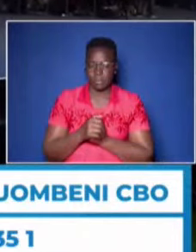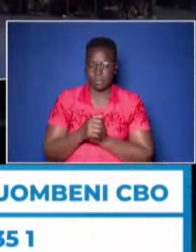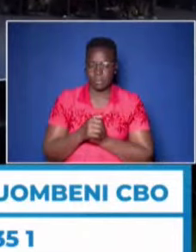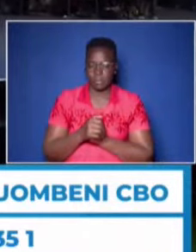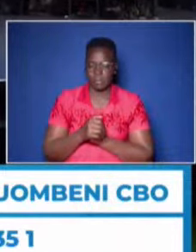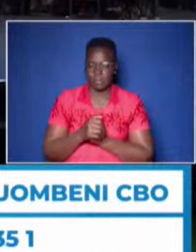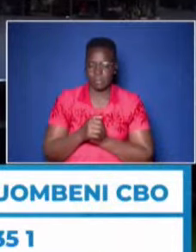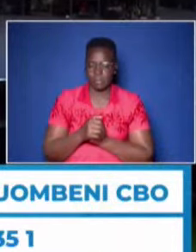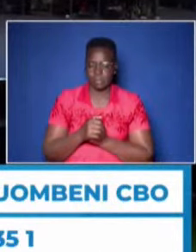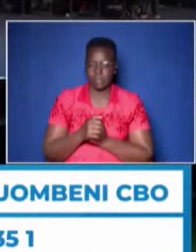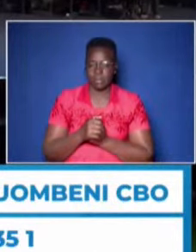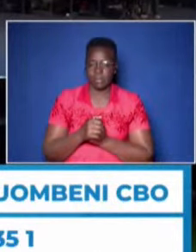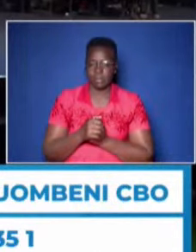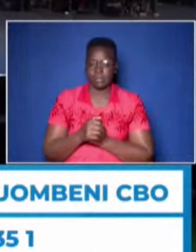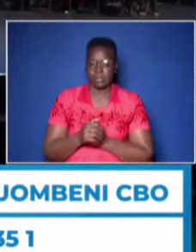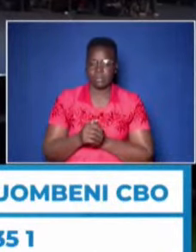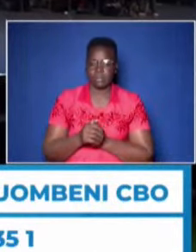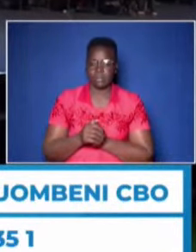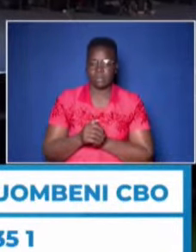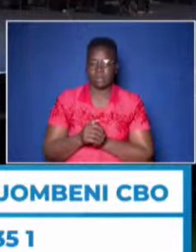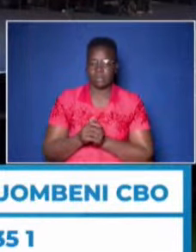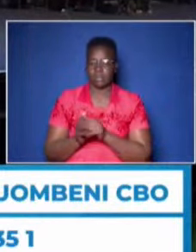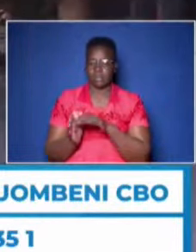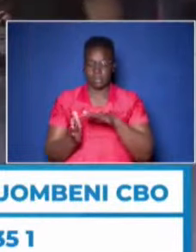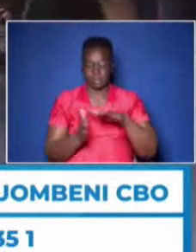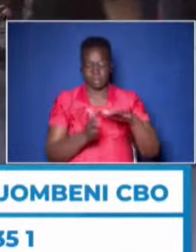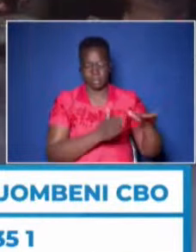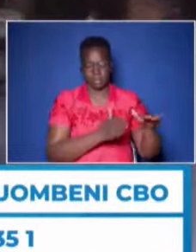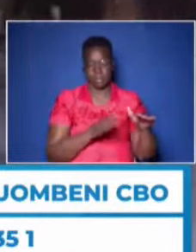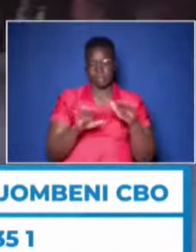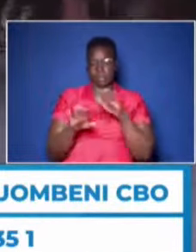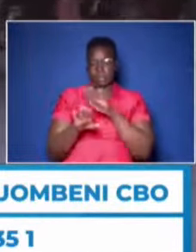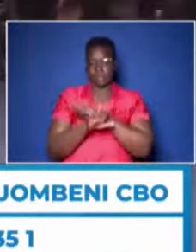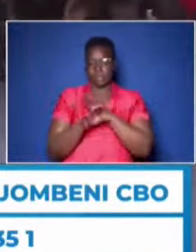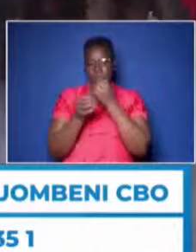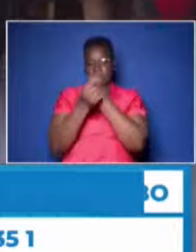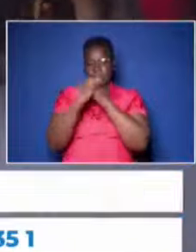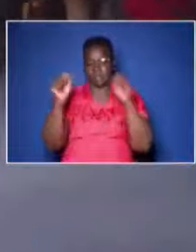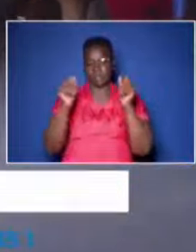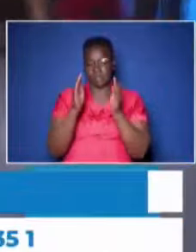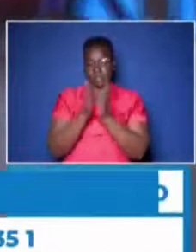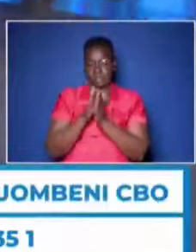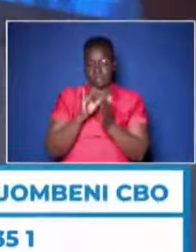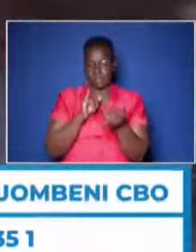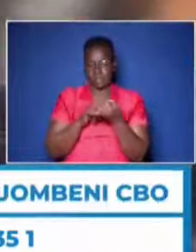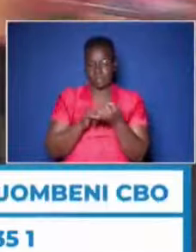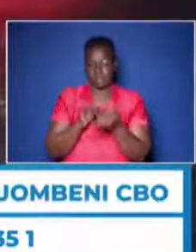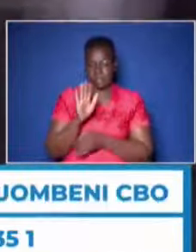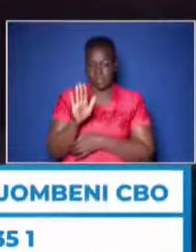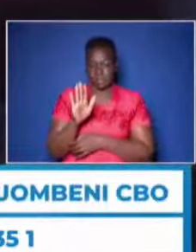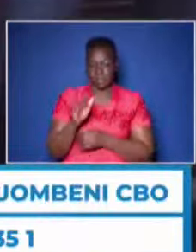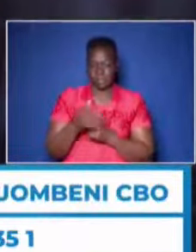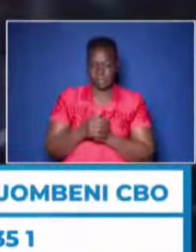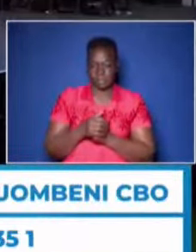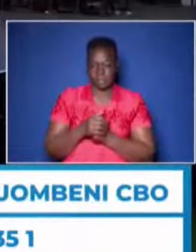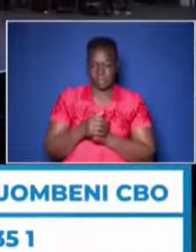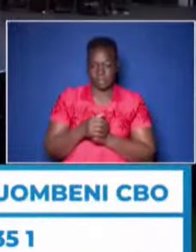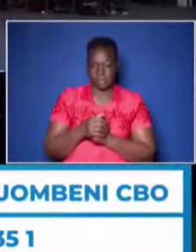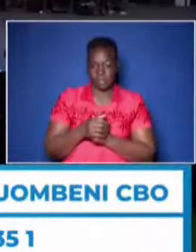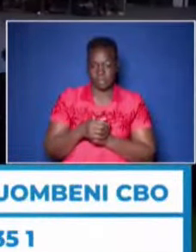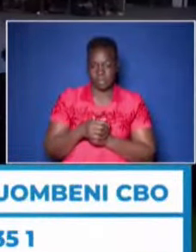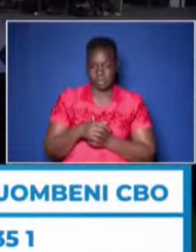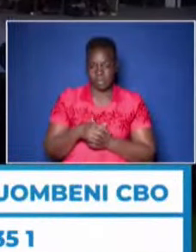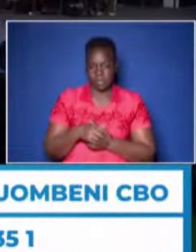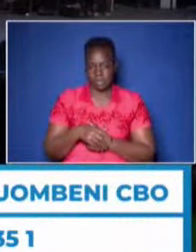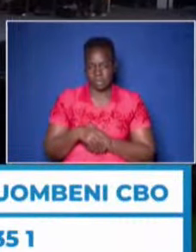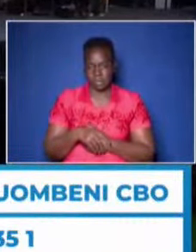another deputy president and his wife all right I'll pray